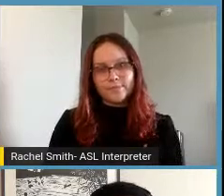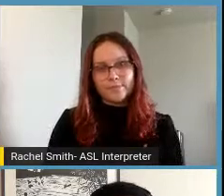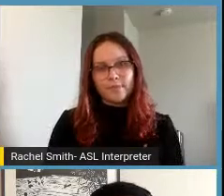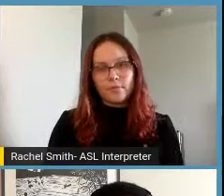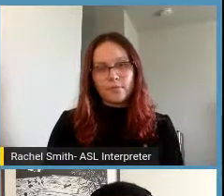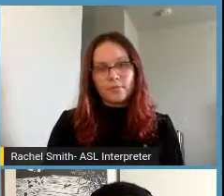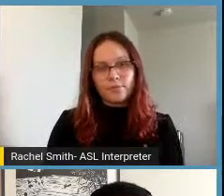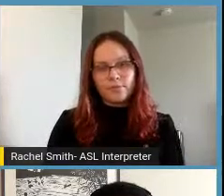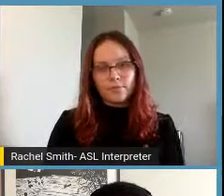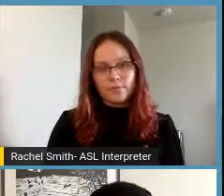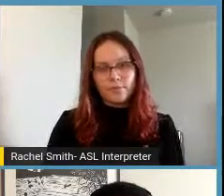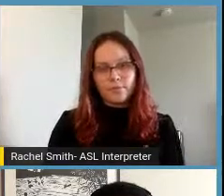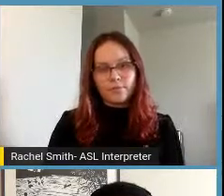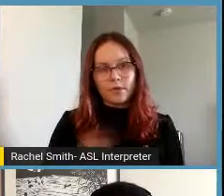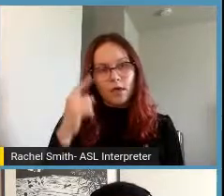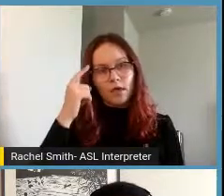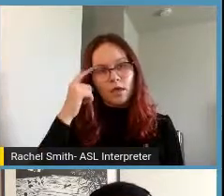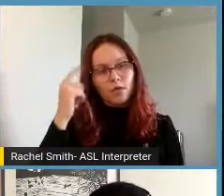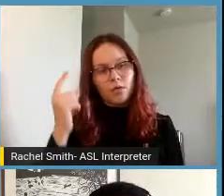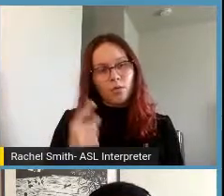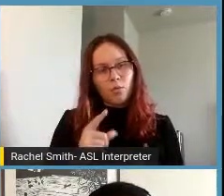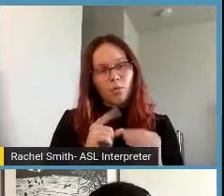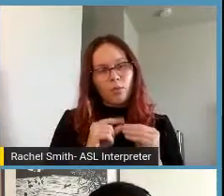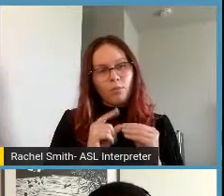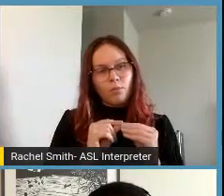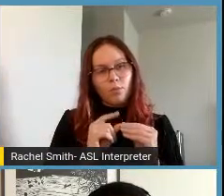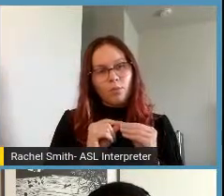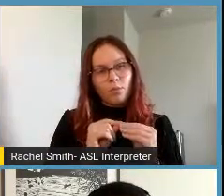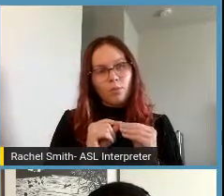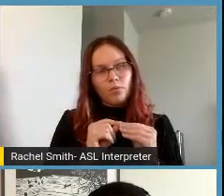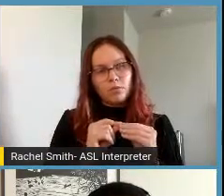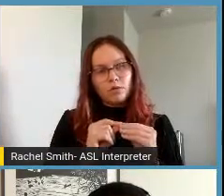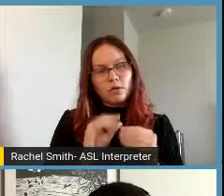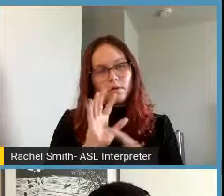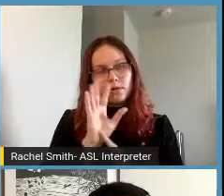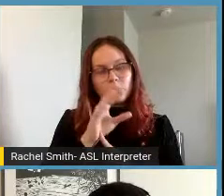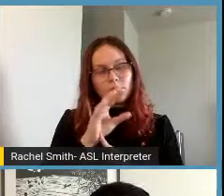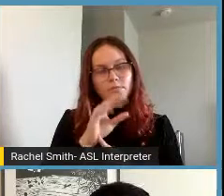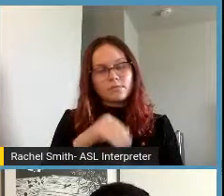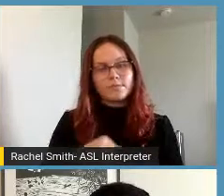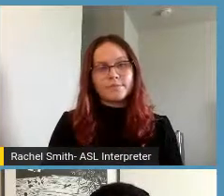I think there's one more clip of the radio show. Jason, do you want to pull that one up?